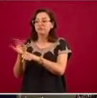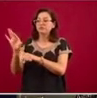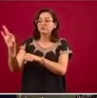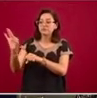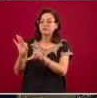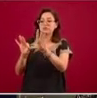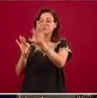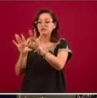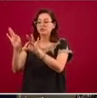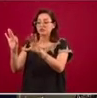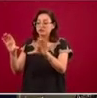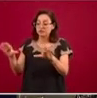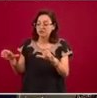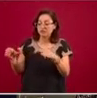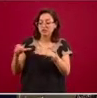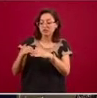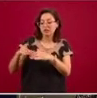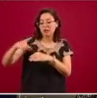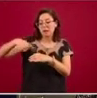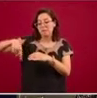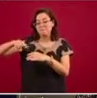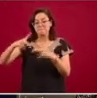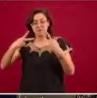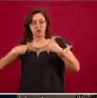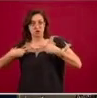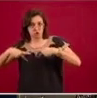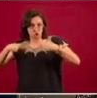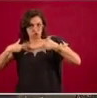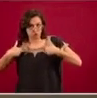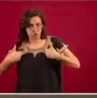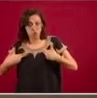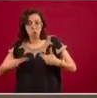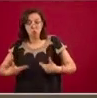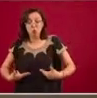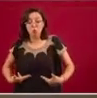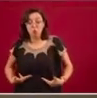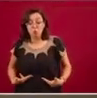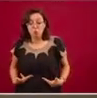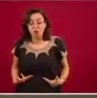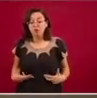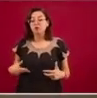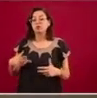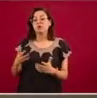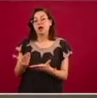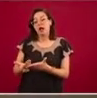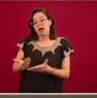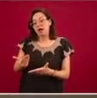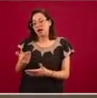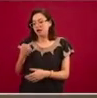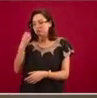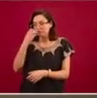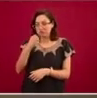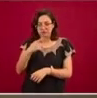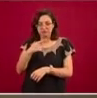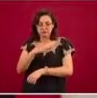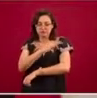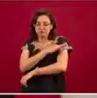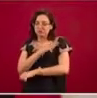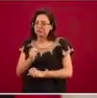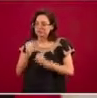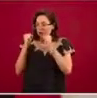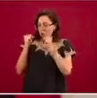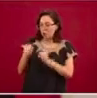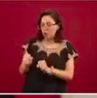investigation phase in which we have a very, very reduced number of people who participate in these studies, and then we